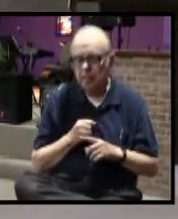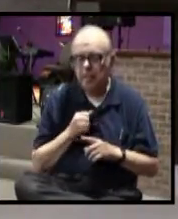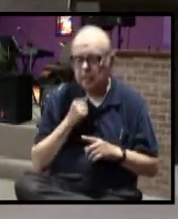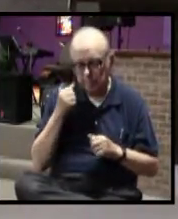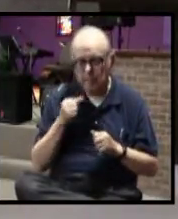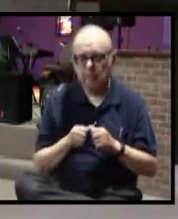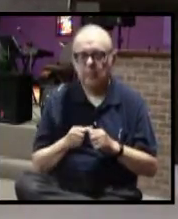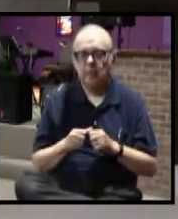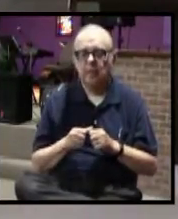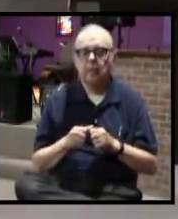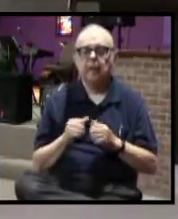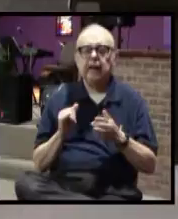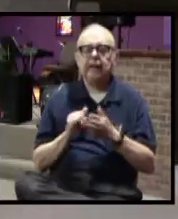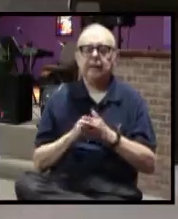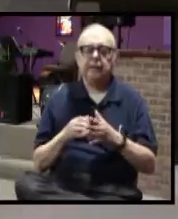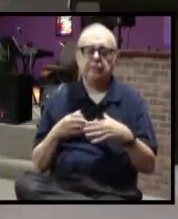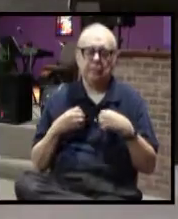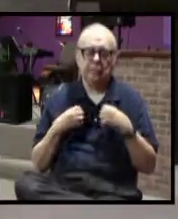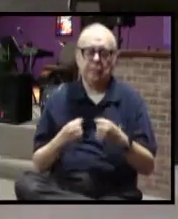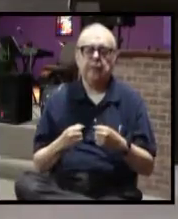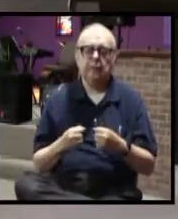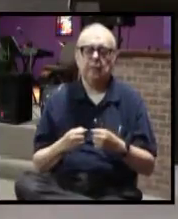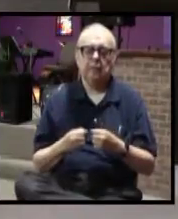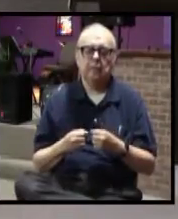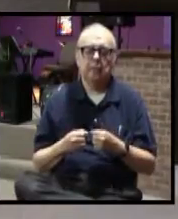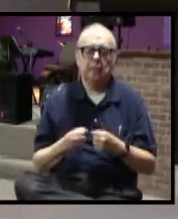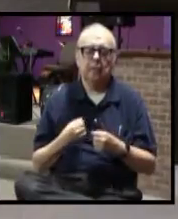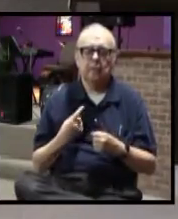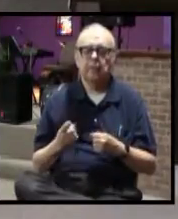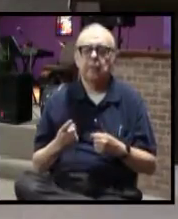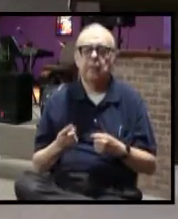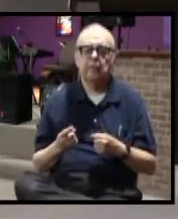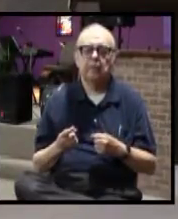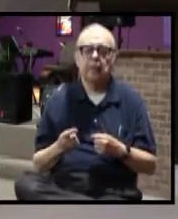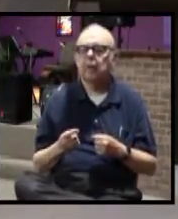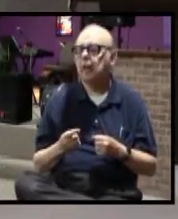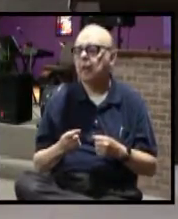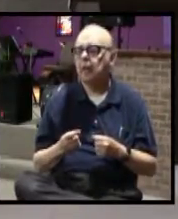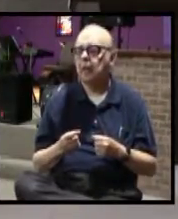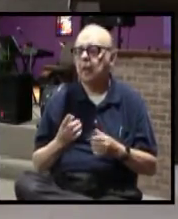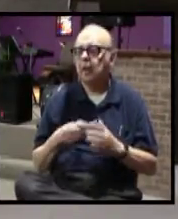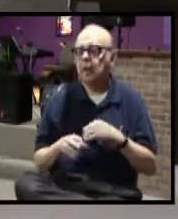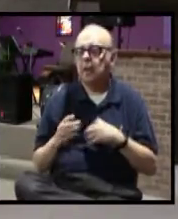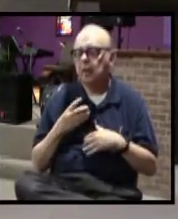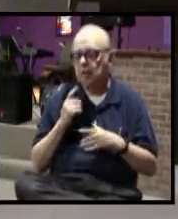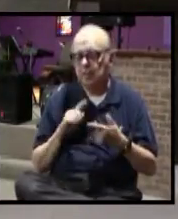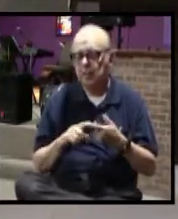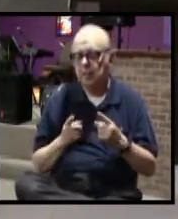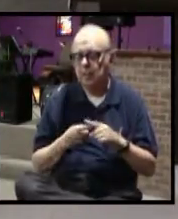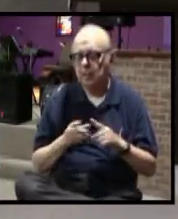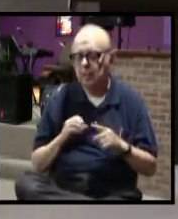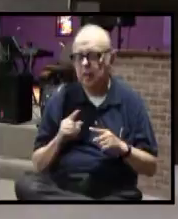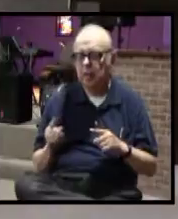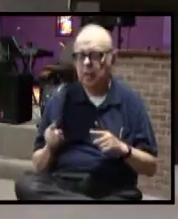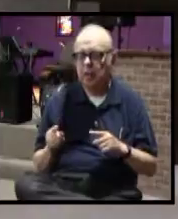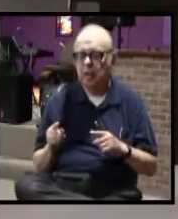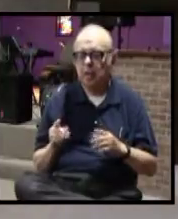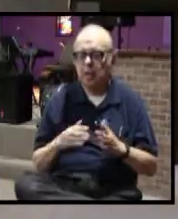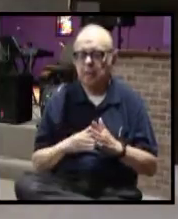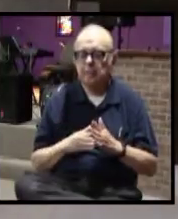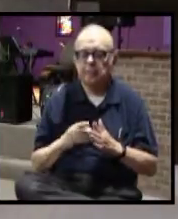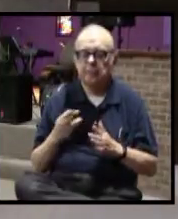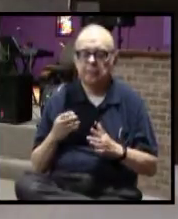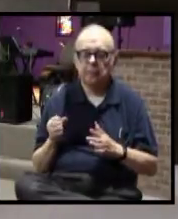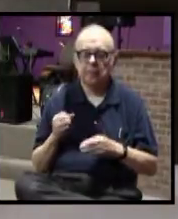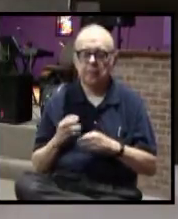I'm not so old that I don't remember that this takes bravery. Bravery is a break from the confines of what your friends think is